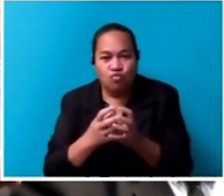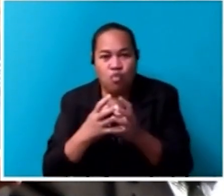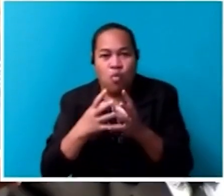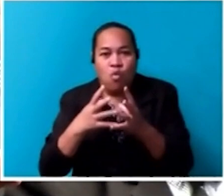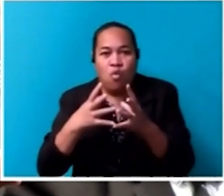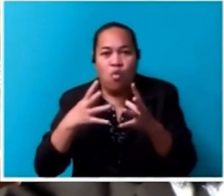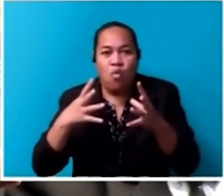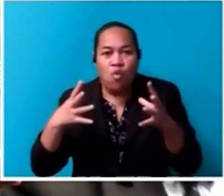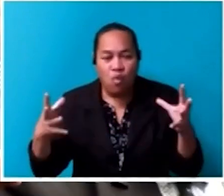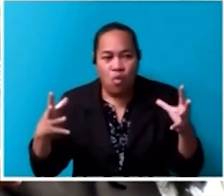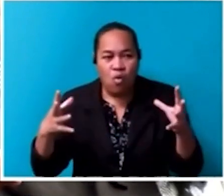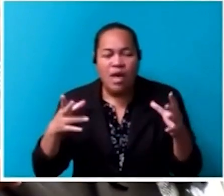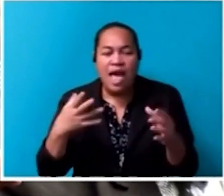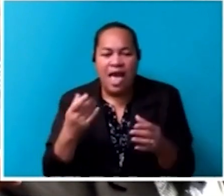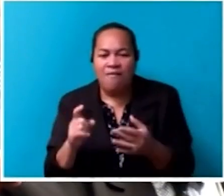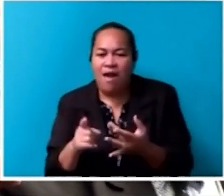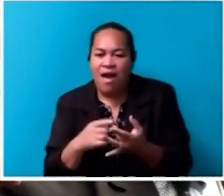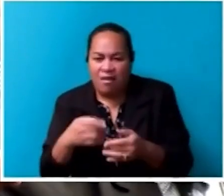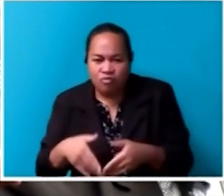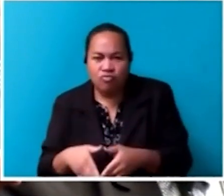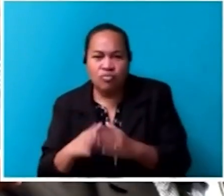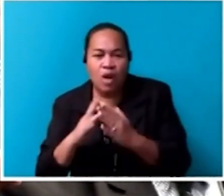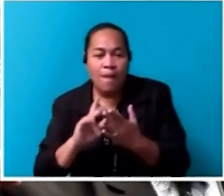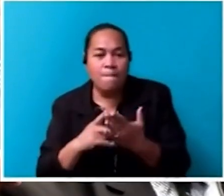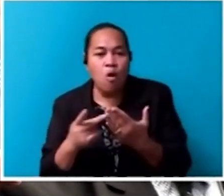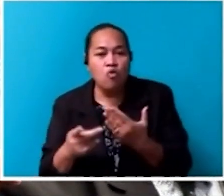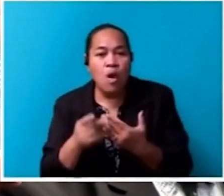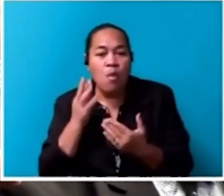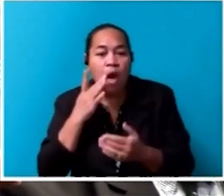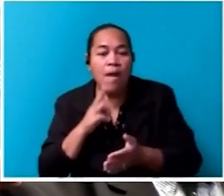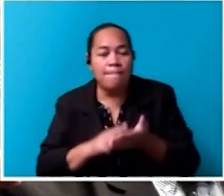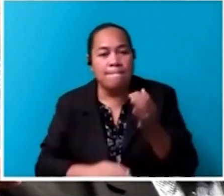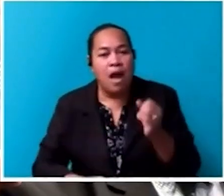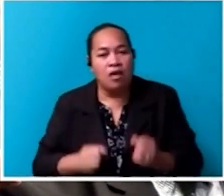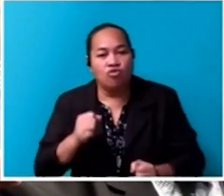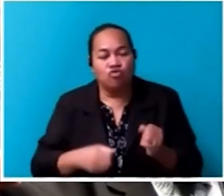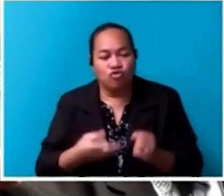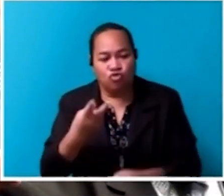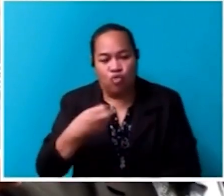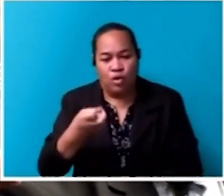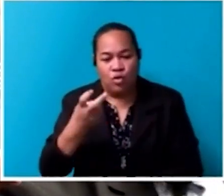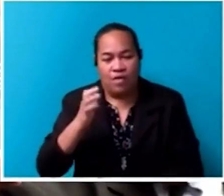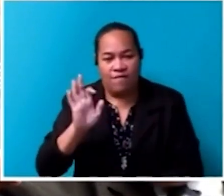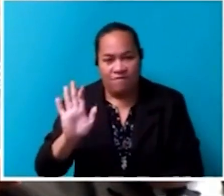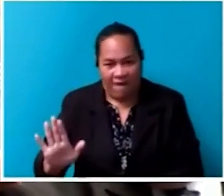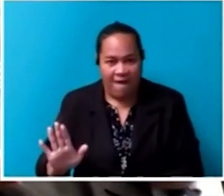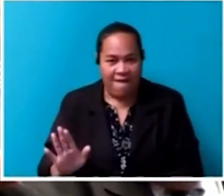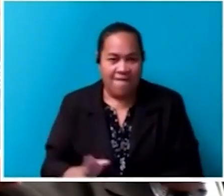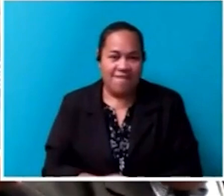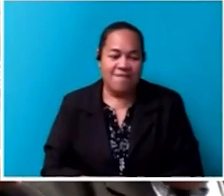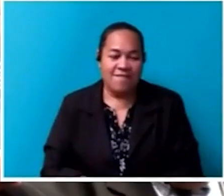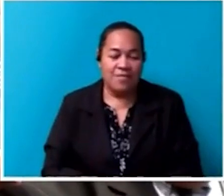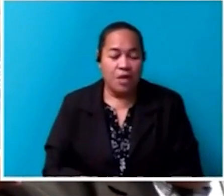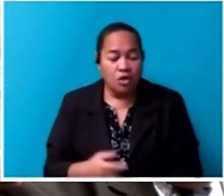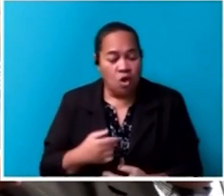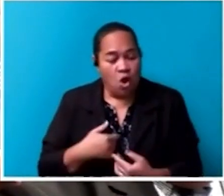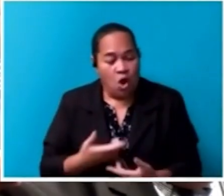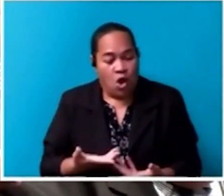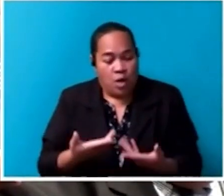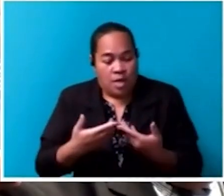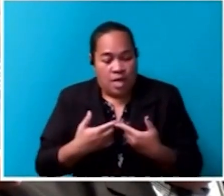Park program held on March 2025. It gives me